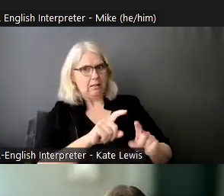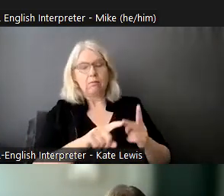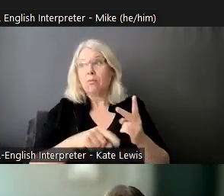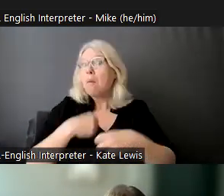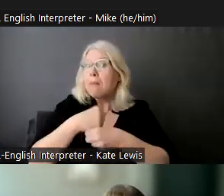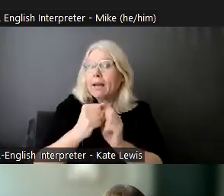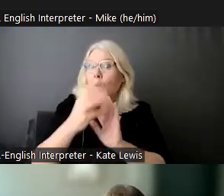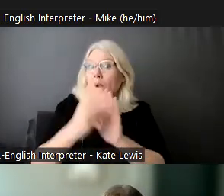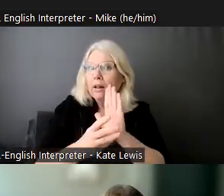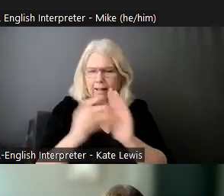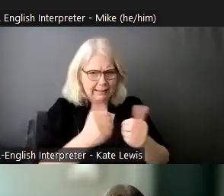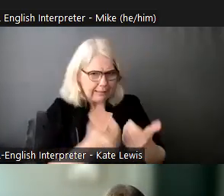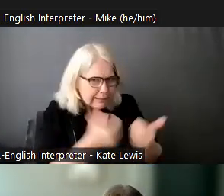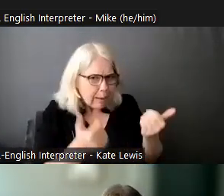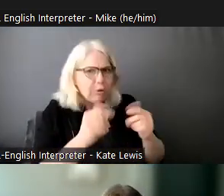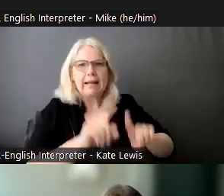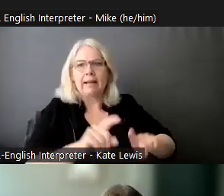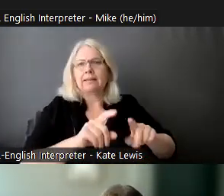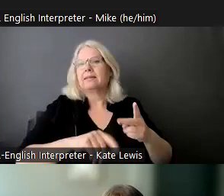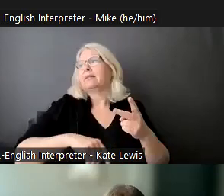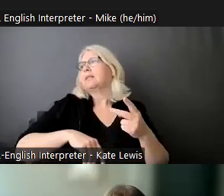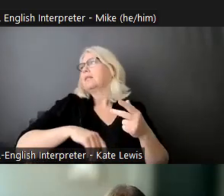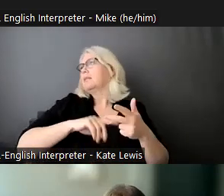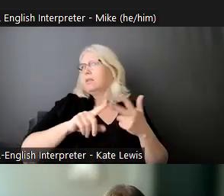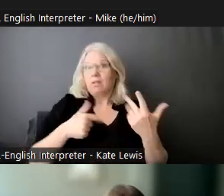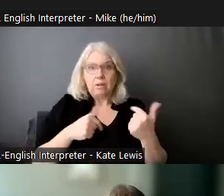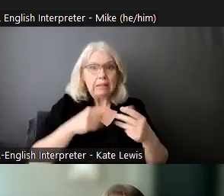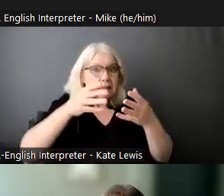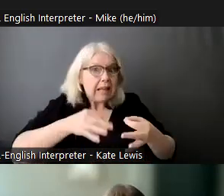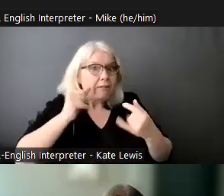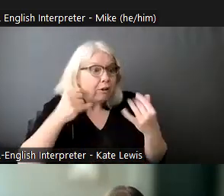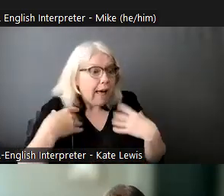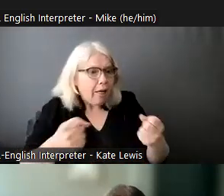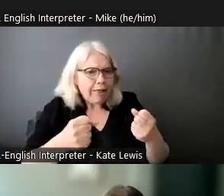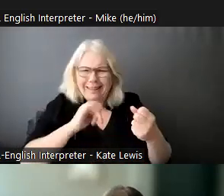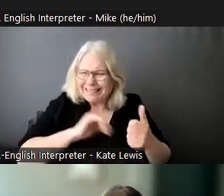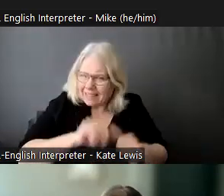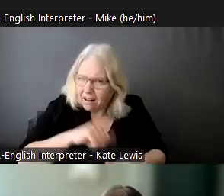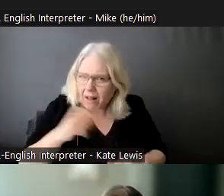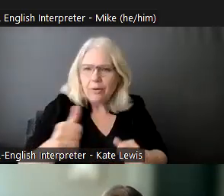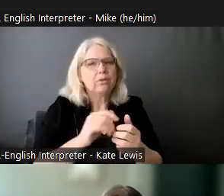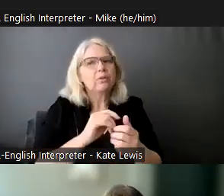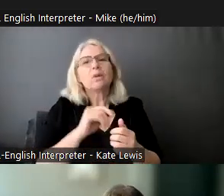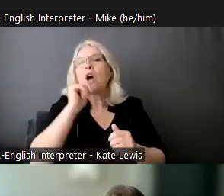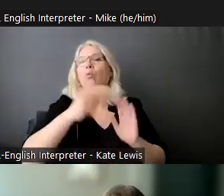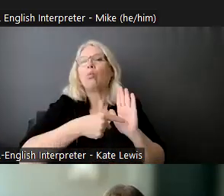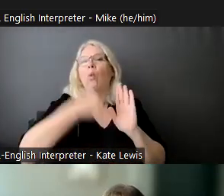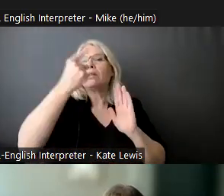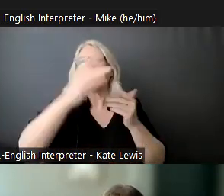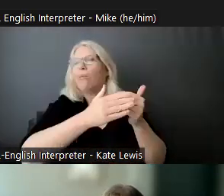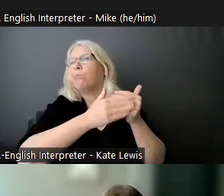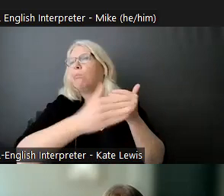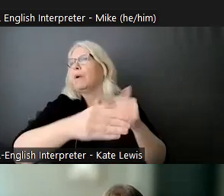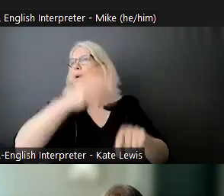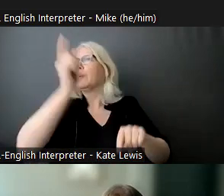Ontario, there is no overarching finding that someone is incapable of doing everything from now on. Okay, so be very careful